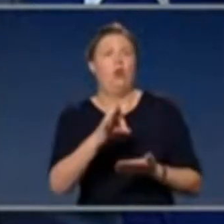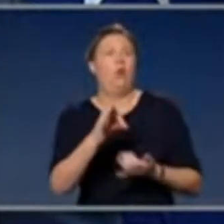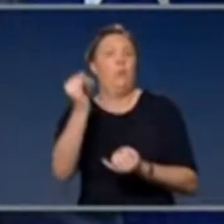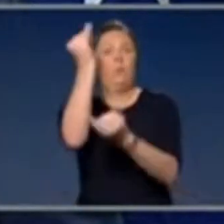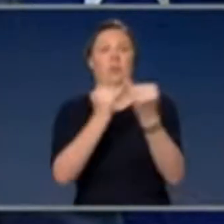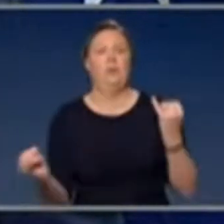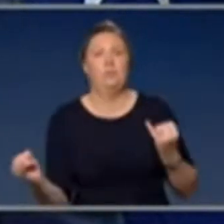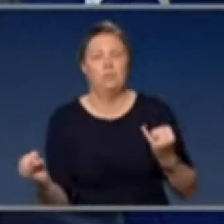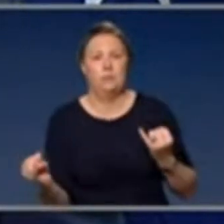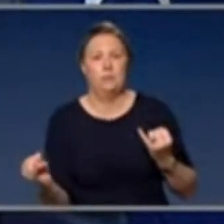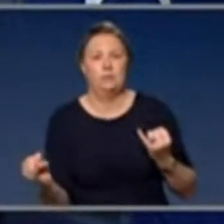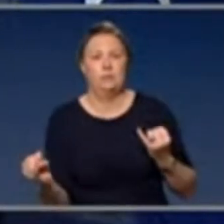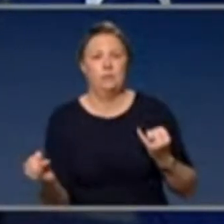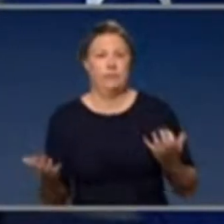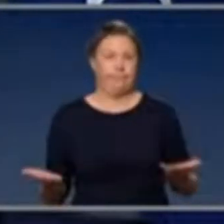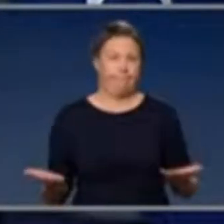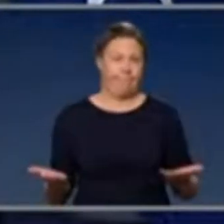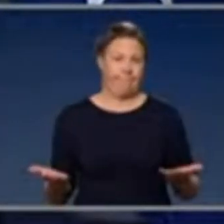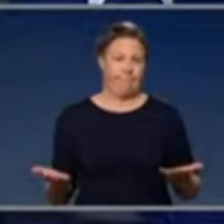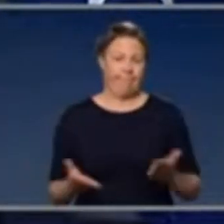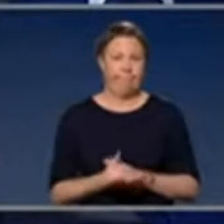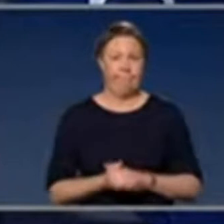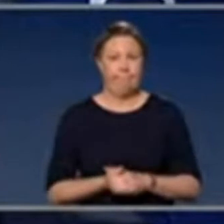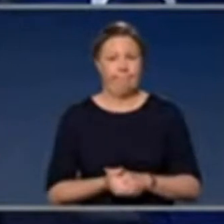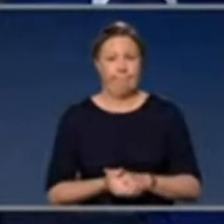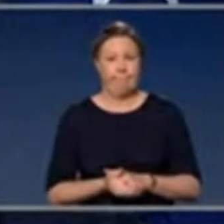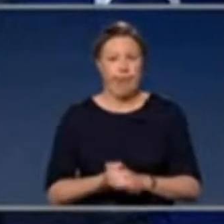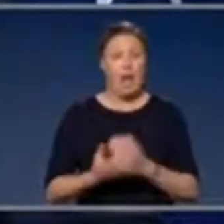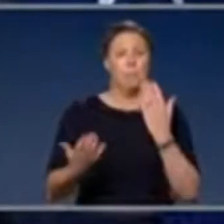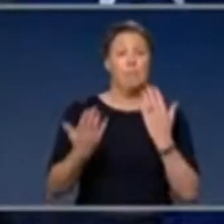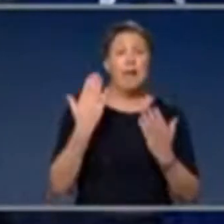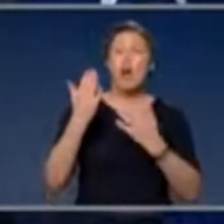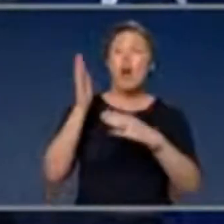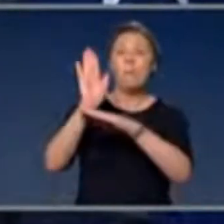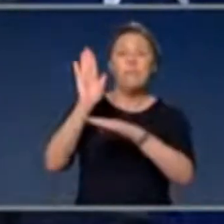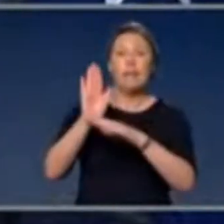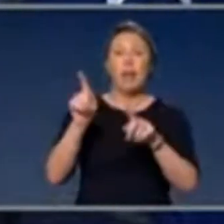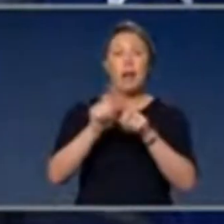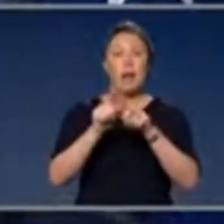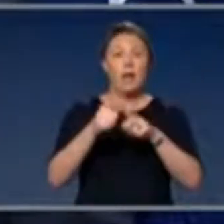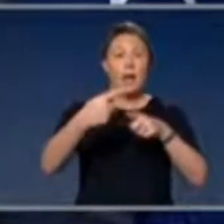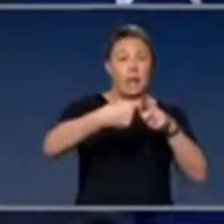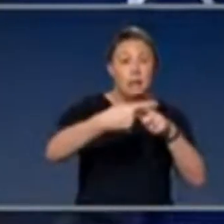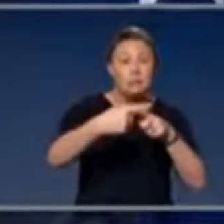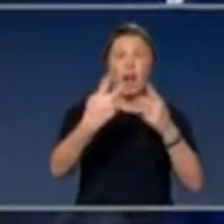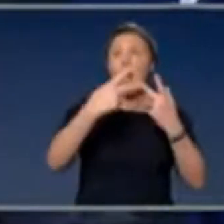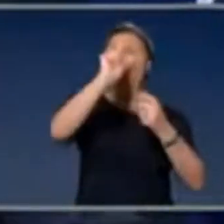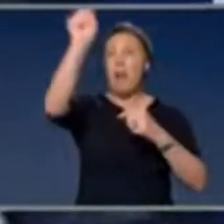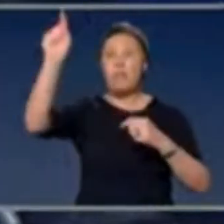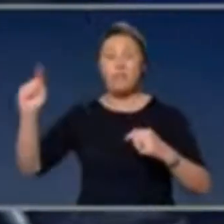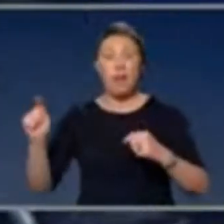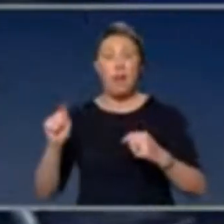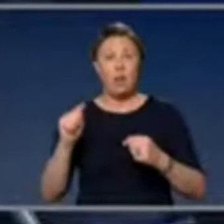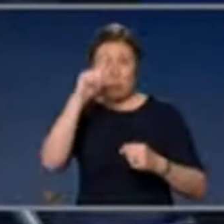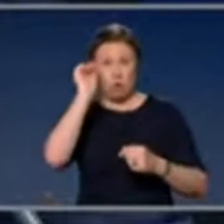far worse than might otherwise have been the case, and certainly has occurred in other like countries like the United Kingdom and other places